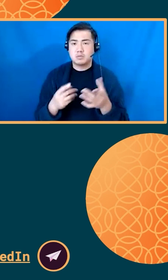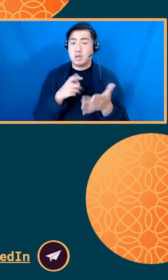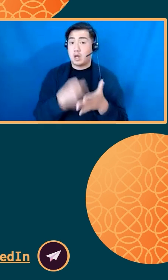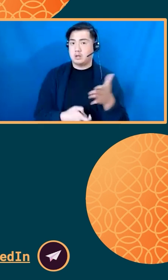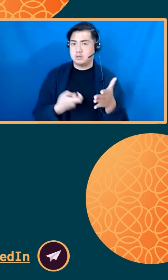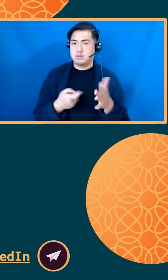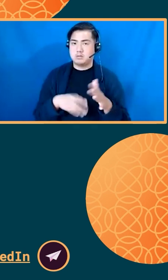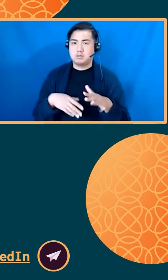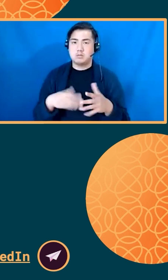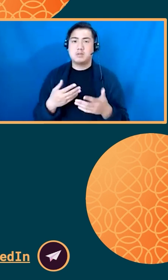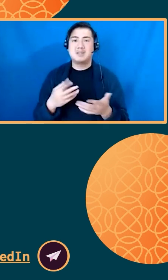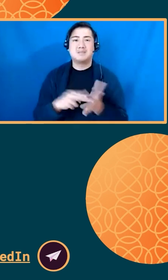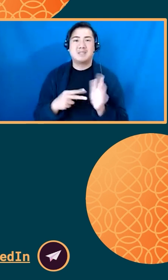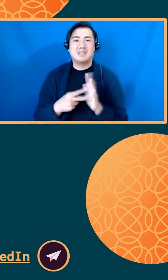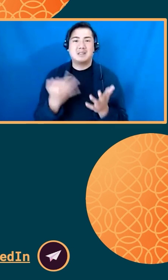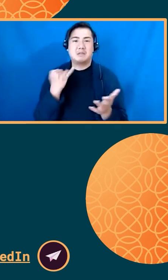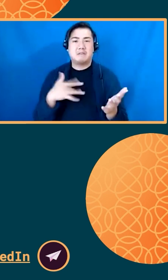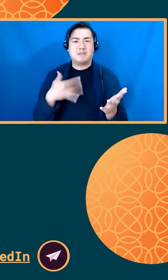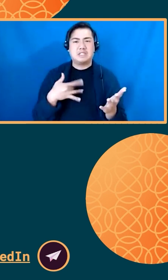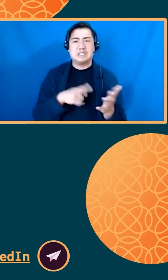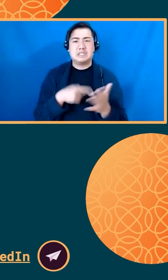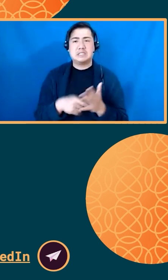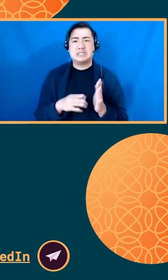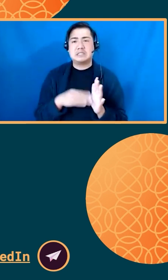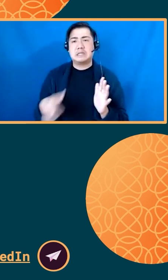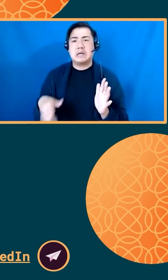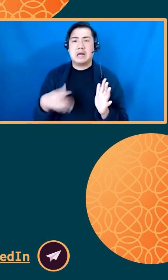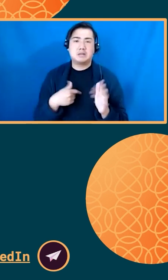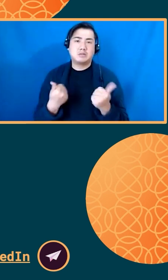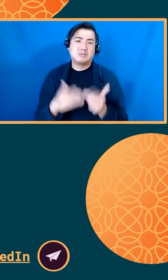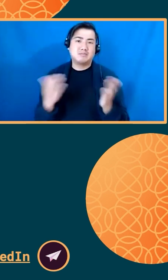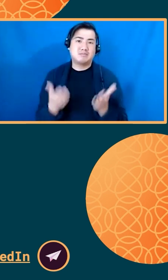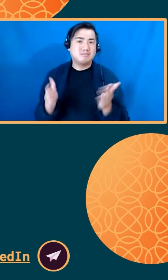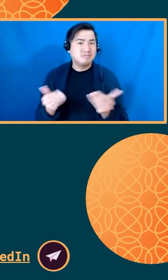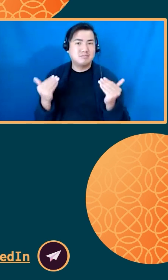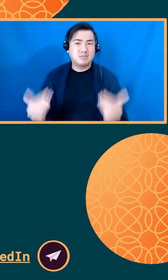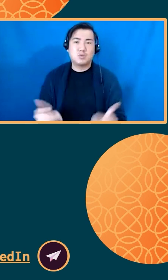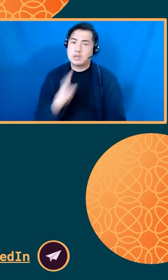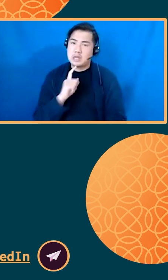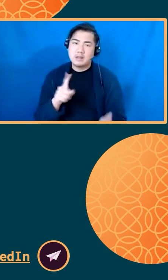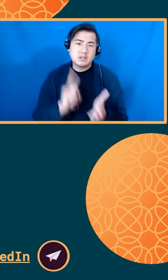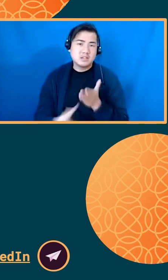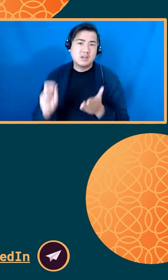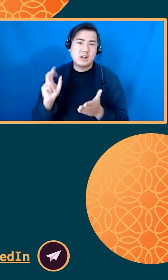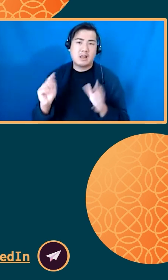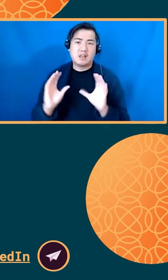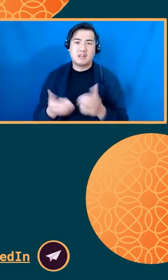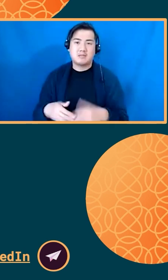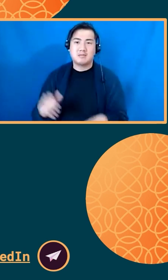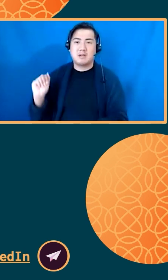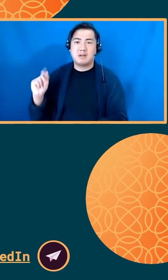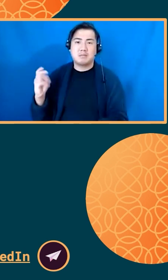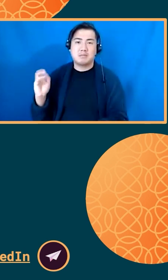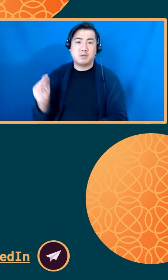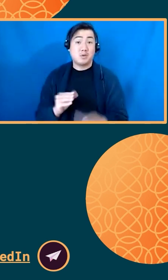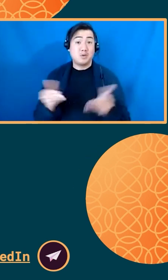talk away any of your potential no's. This is the class to check out. Aparna Ray, welcome